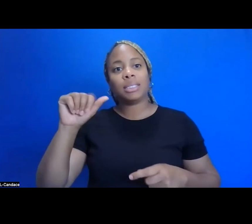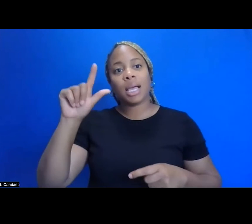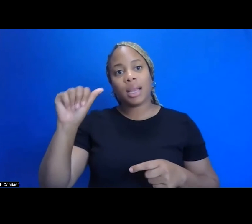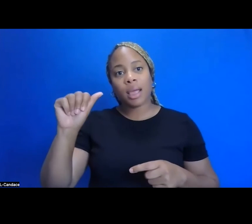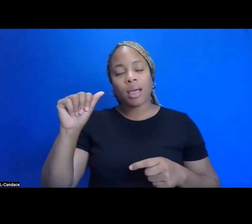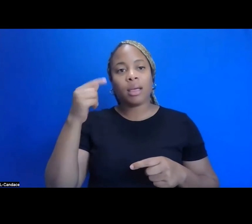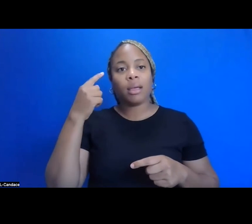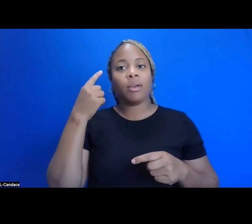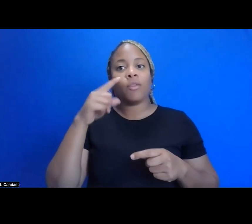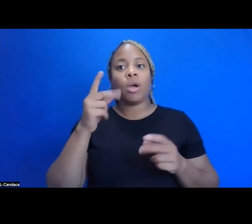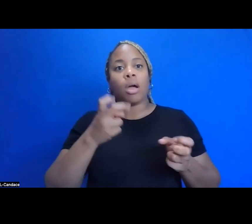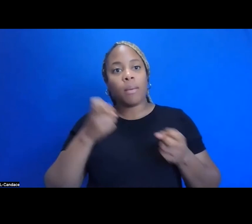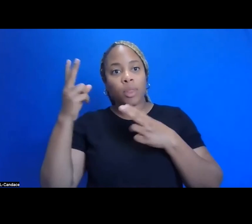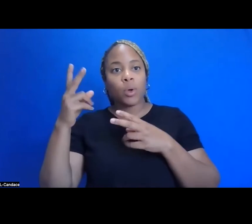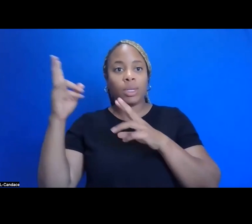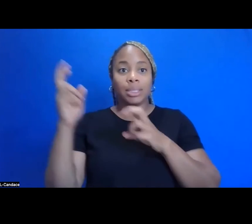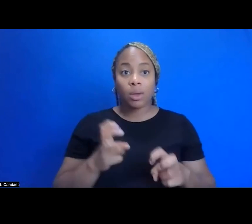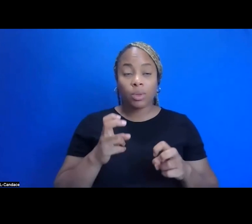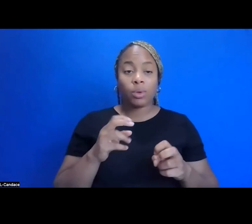and download?